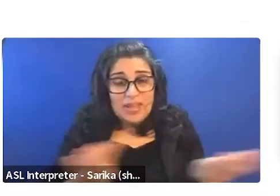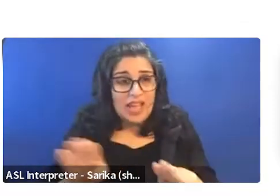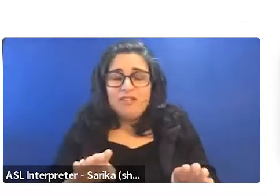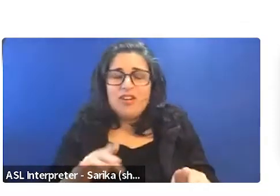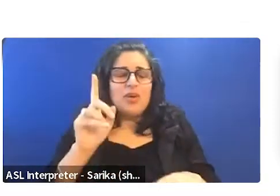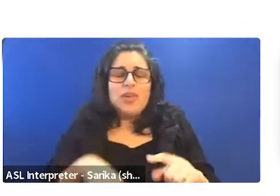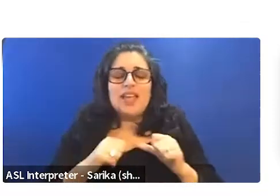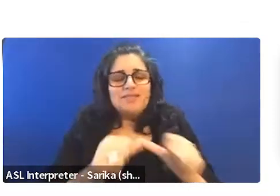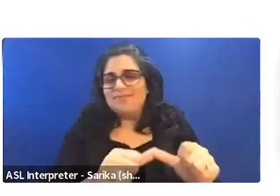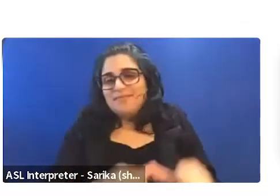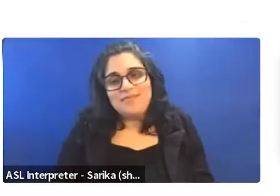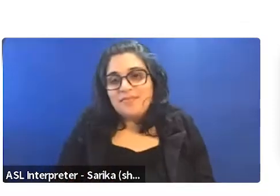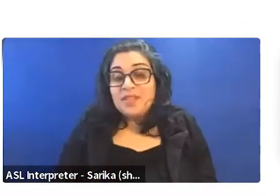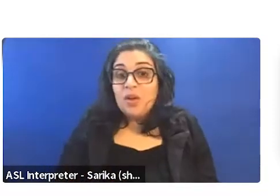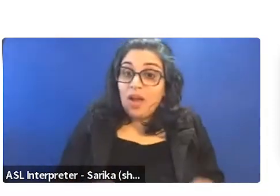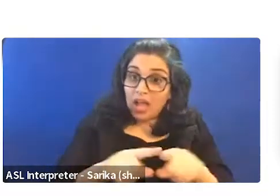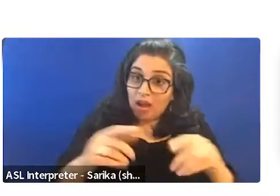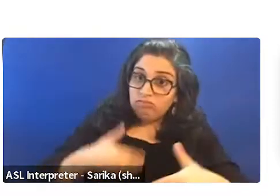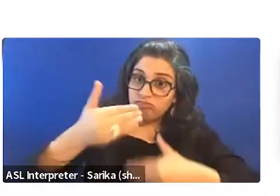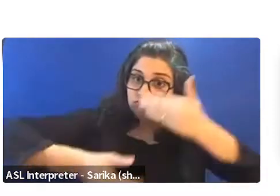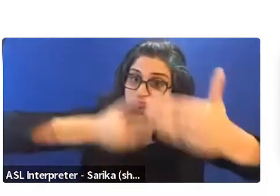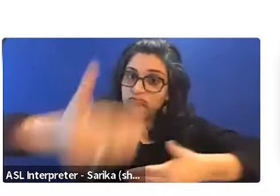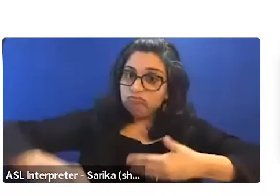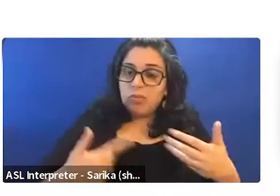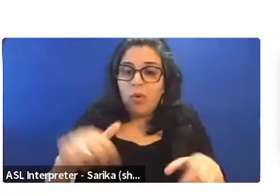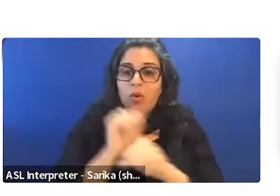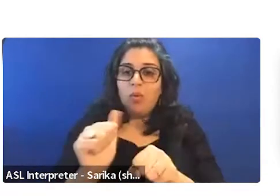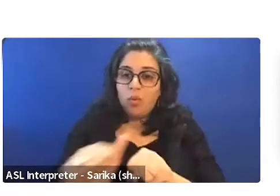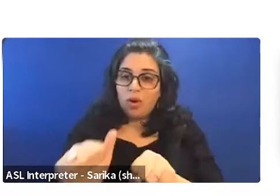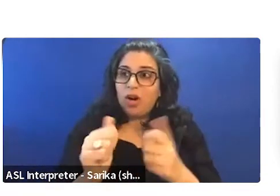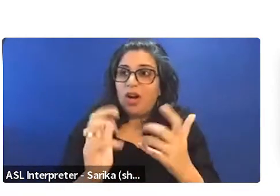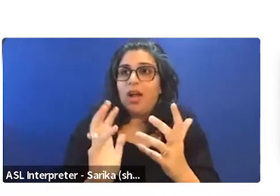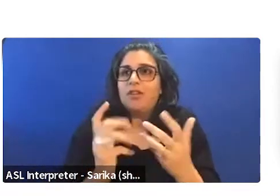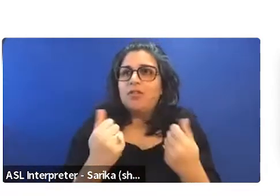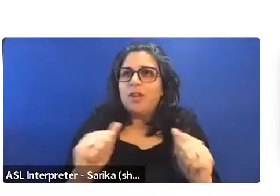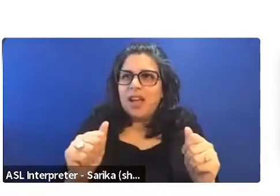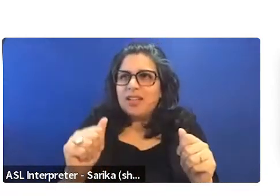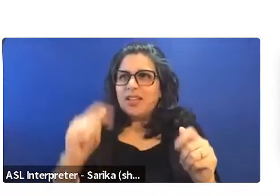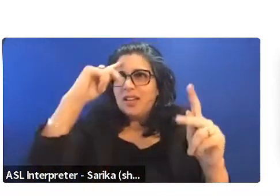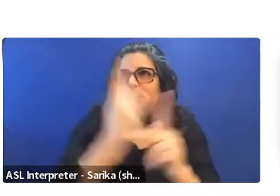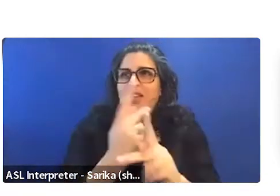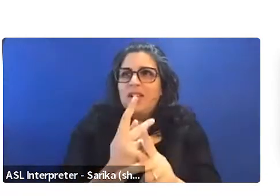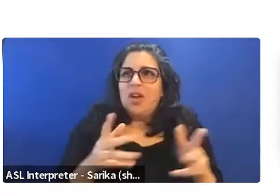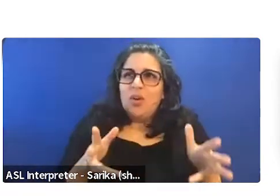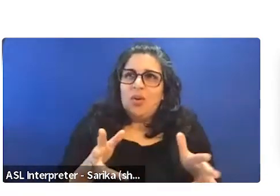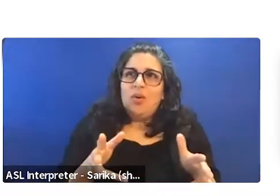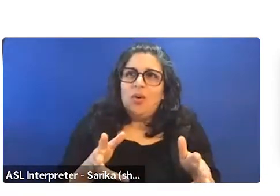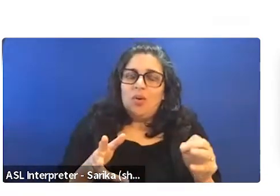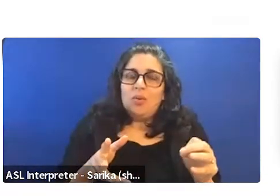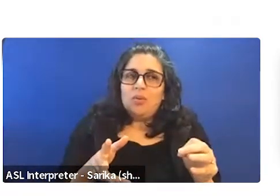so I think as we move forward, we're all going to work on trying to find ways, trying to find those actions that make